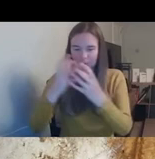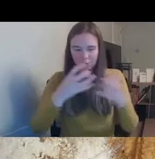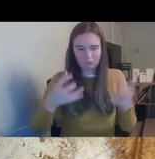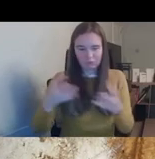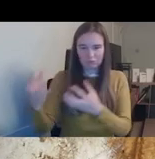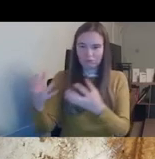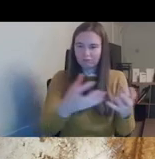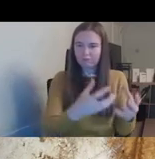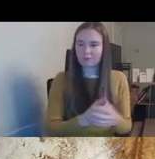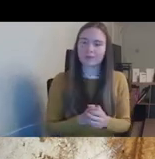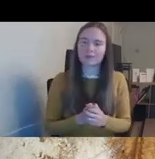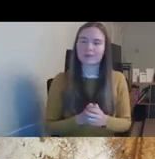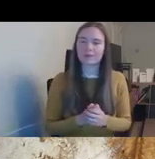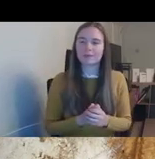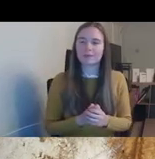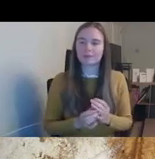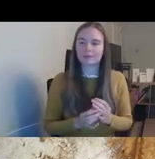to the columns.